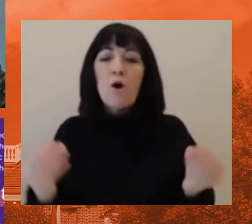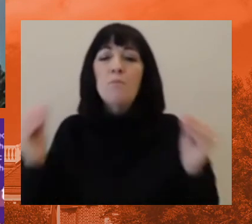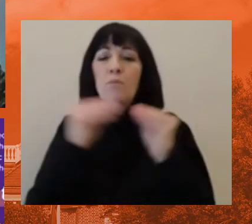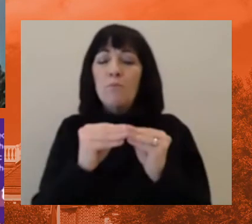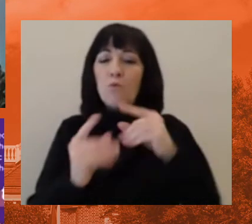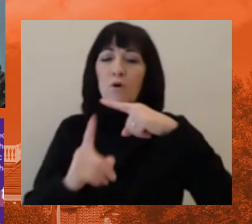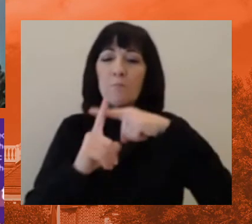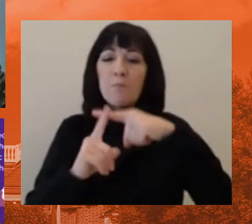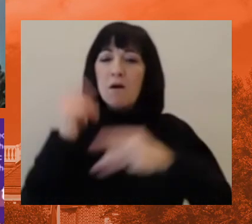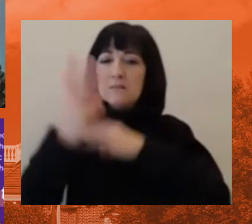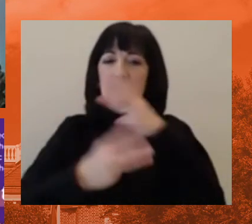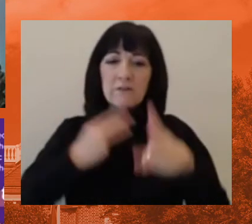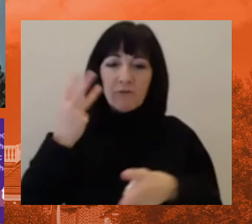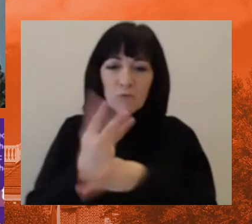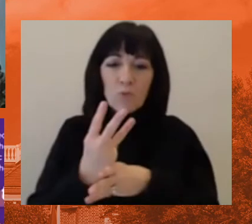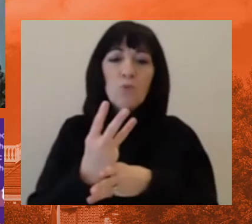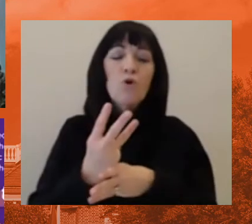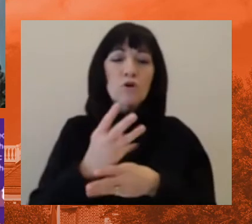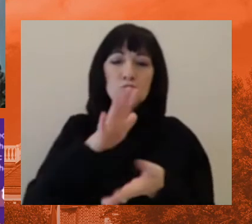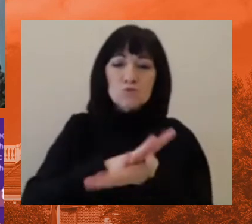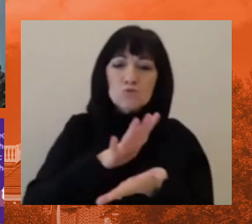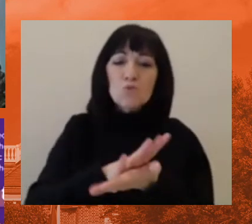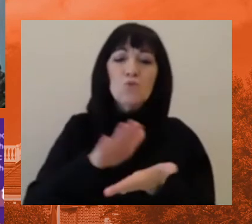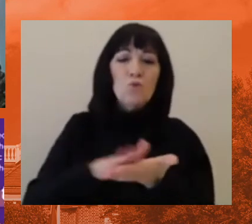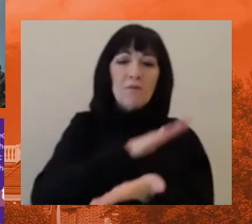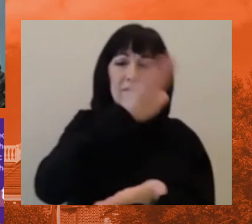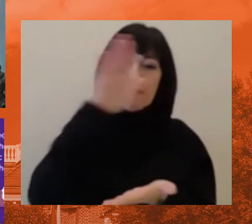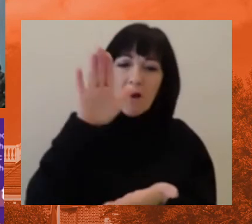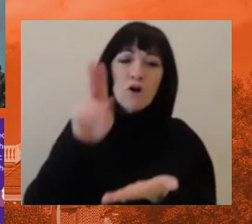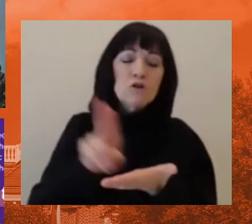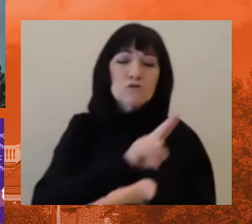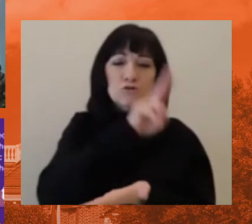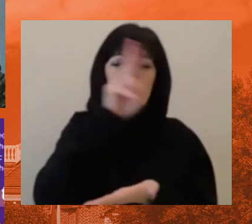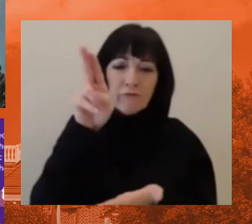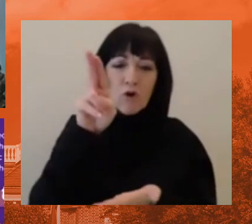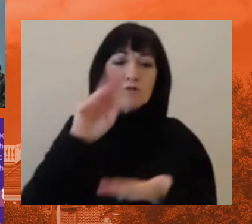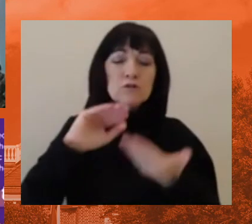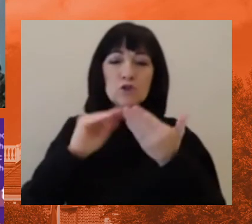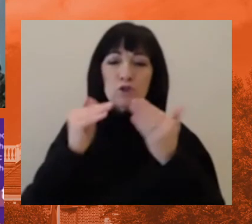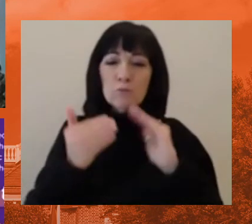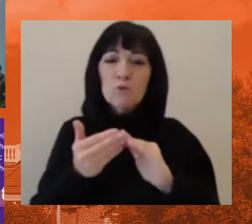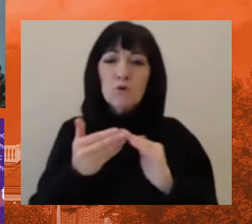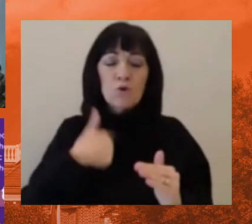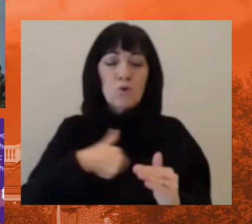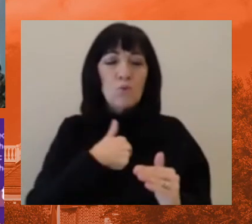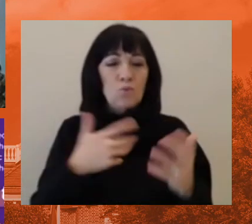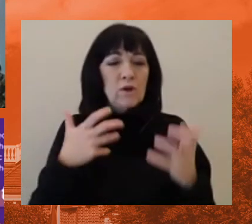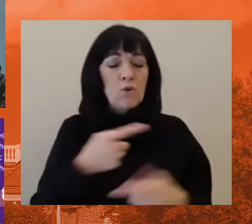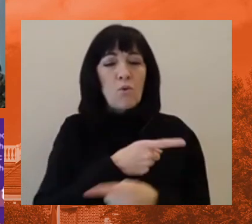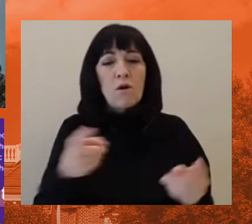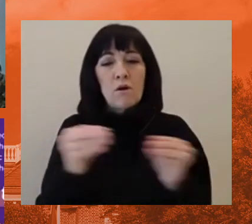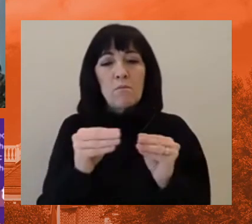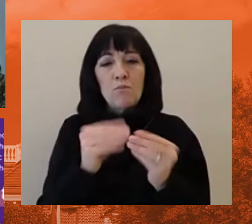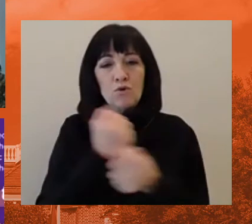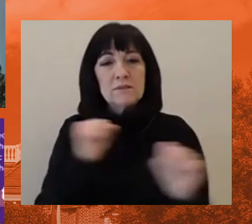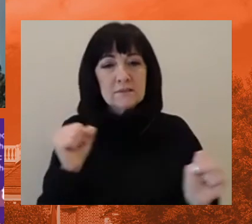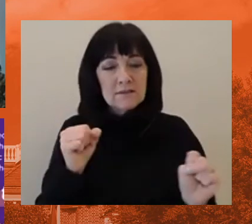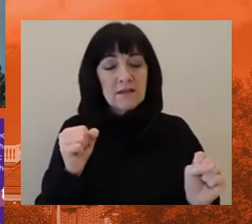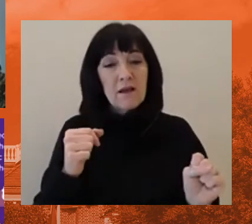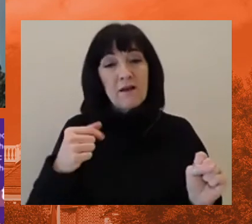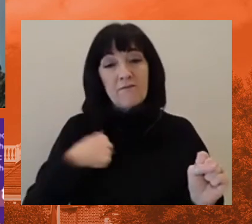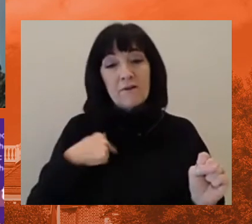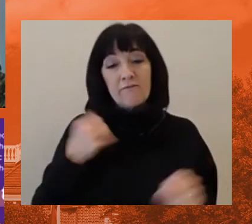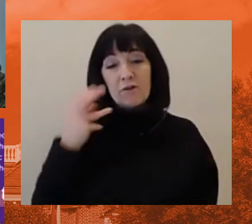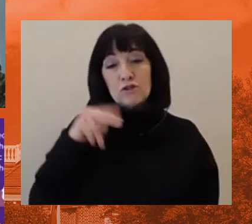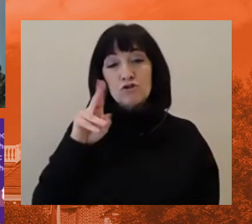their schools, colleges, universities, and in their communities. Now, therefore, we, John Carney, Governor, Bethany Hall, Long, Lieutenant Governor, do